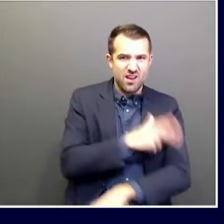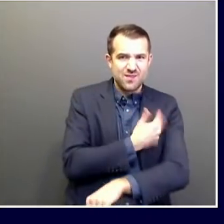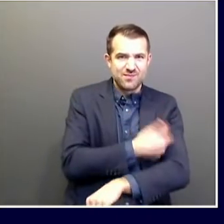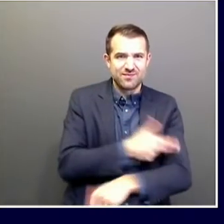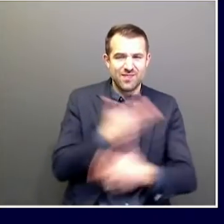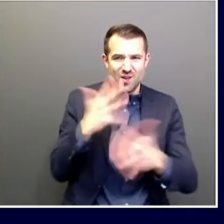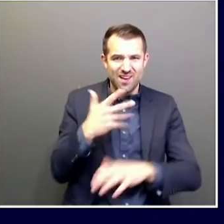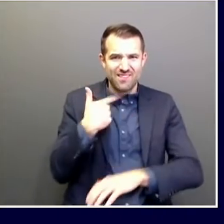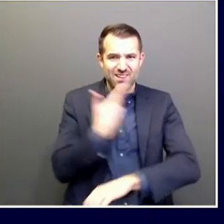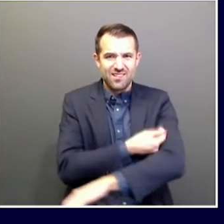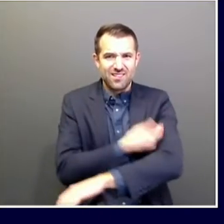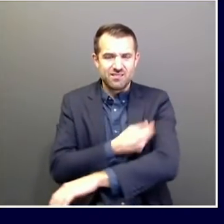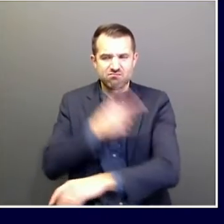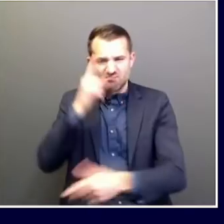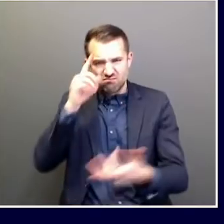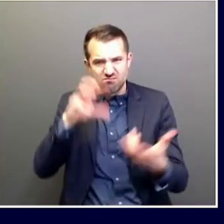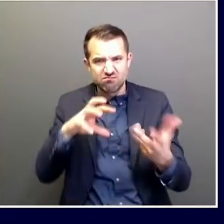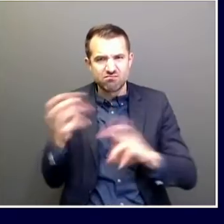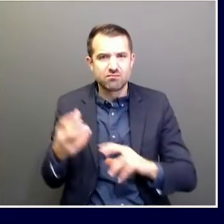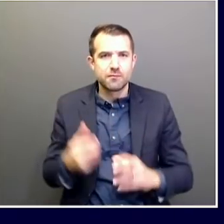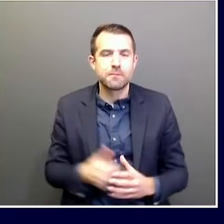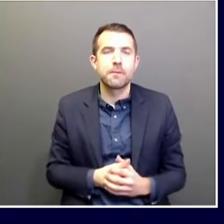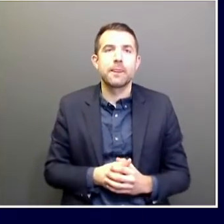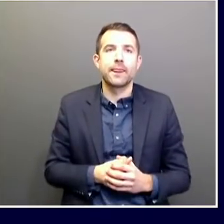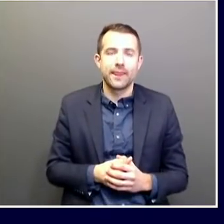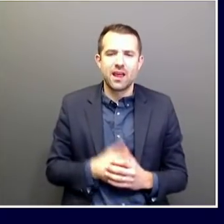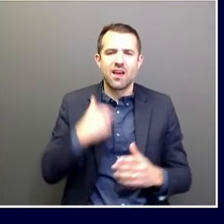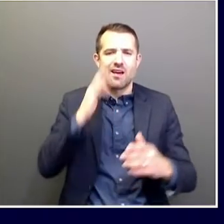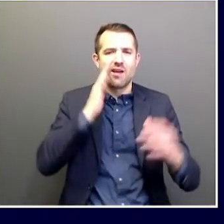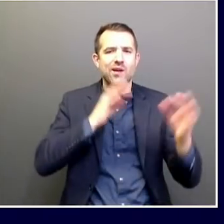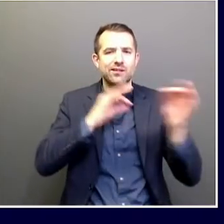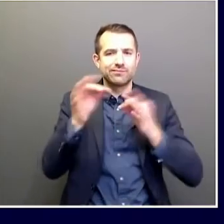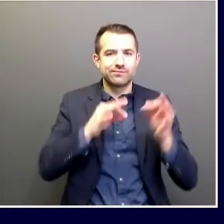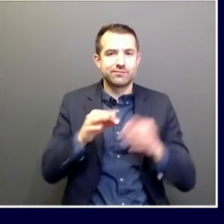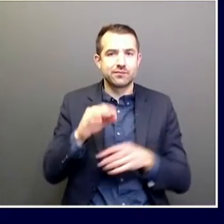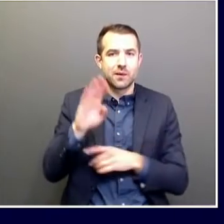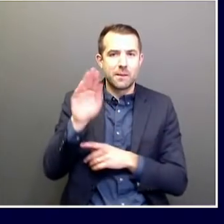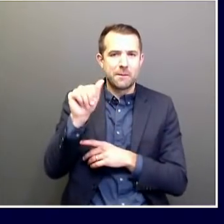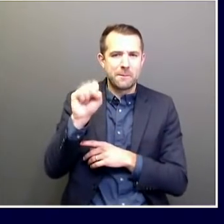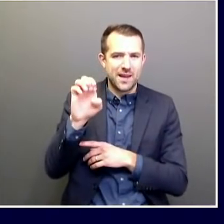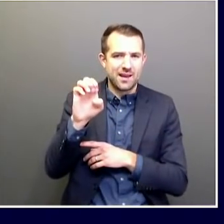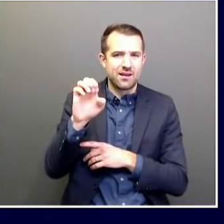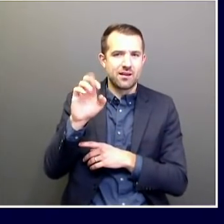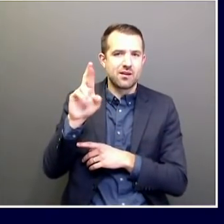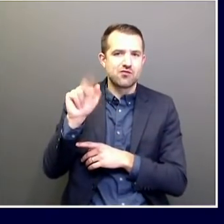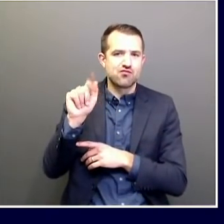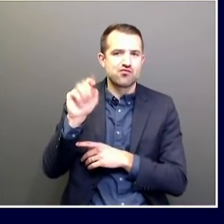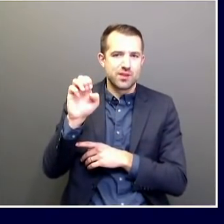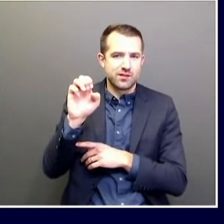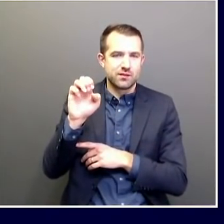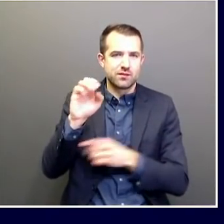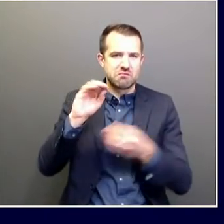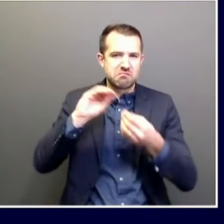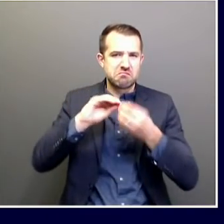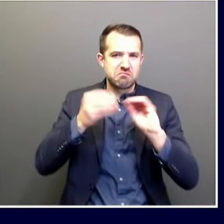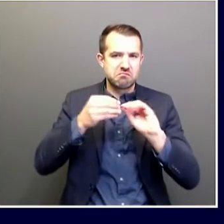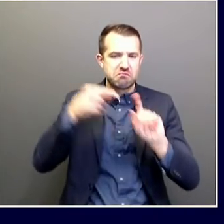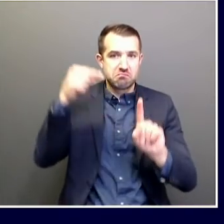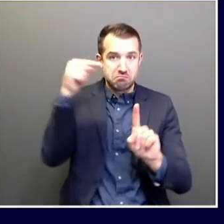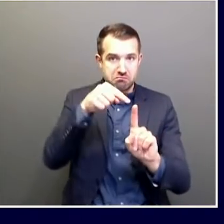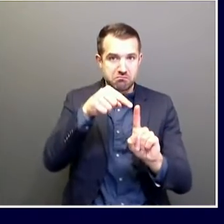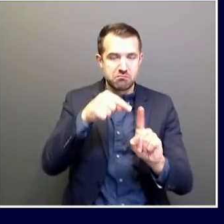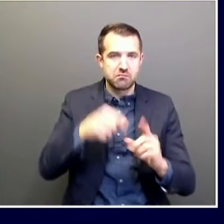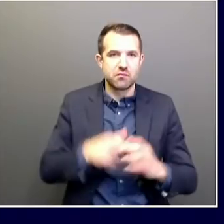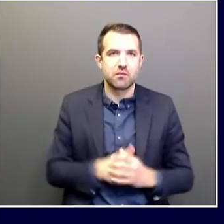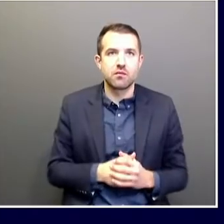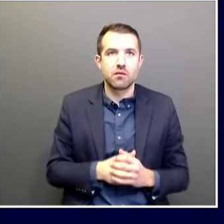rate effect. I'm not going to go into it here other than to say that the right way to look at this is not so much